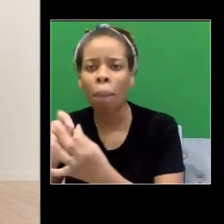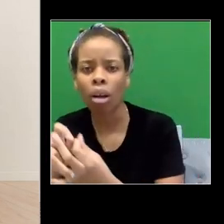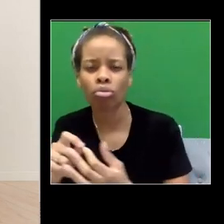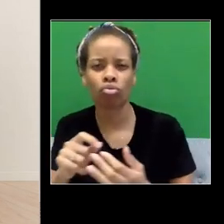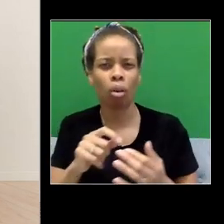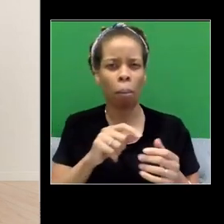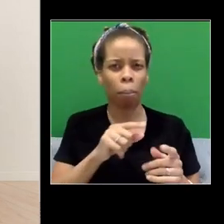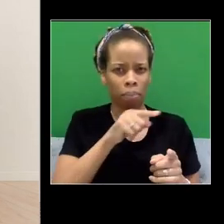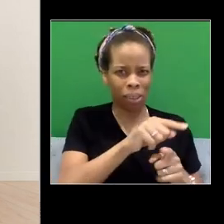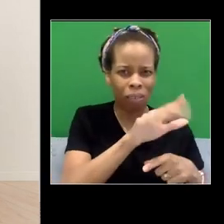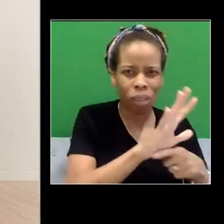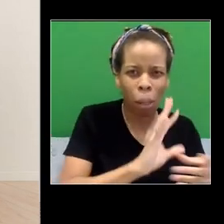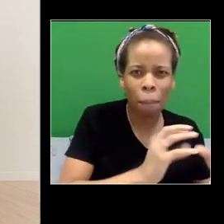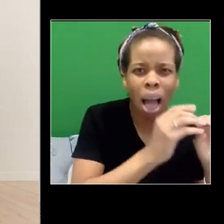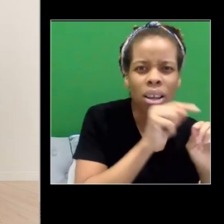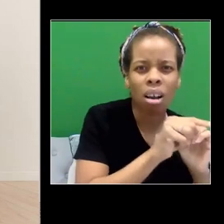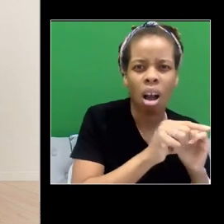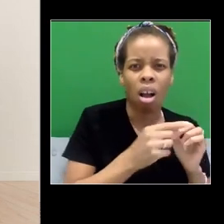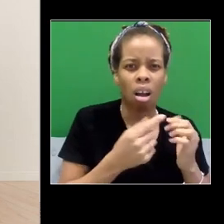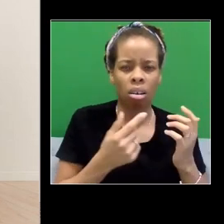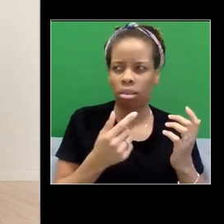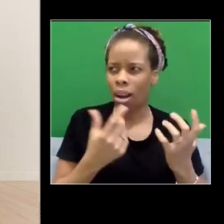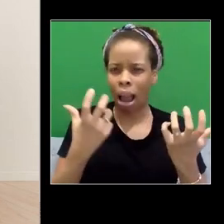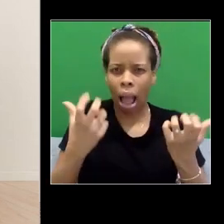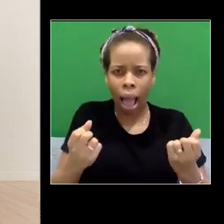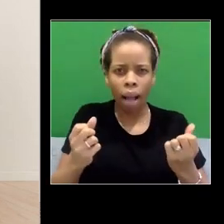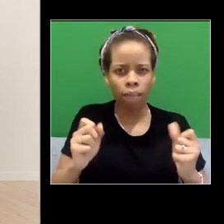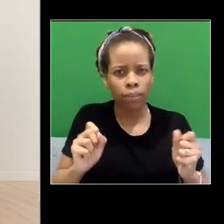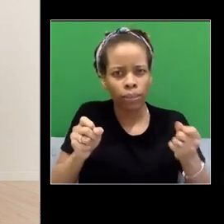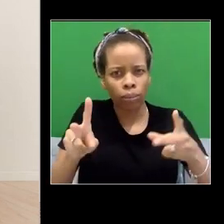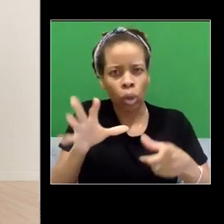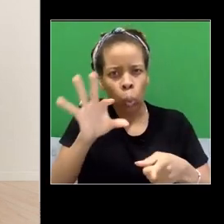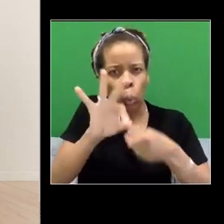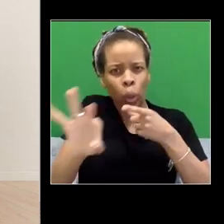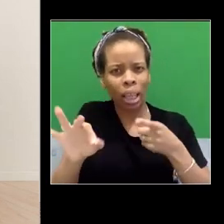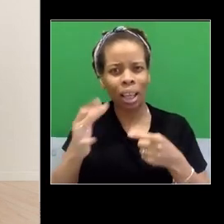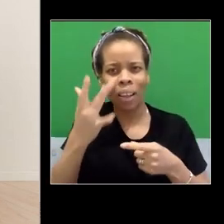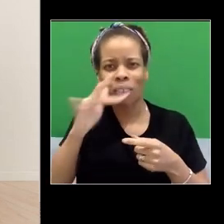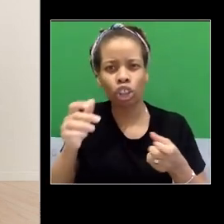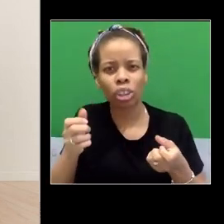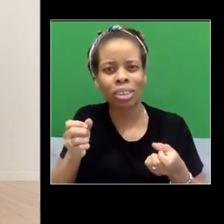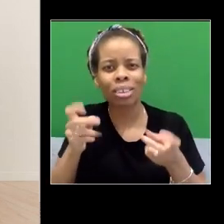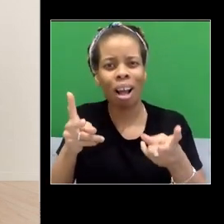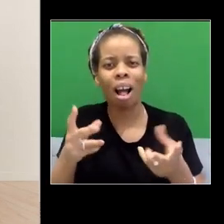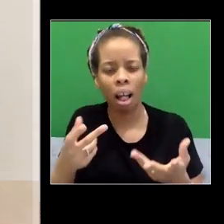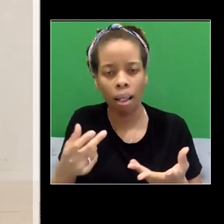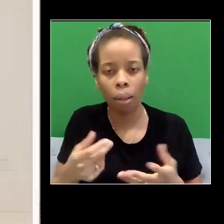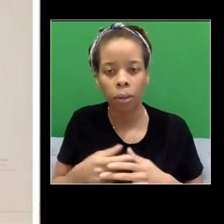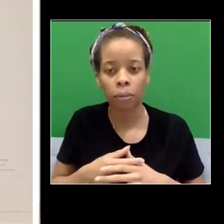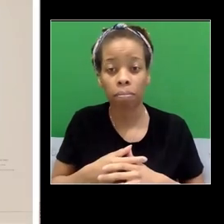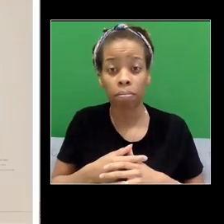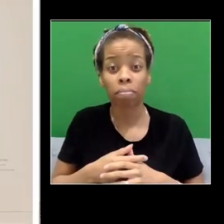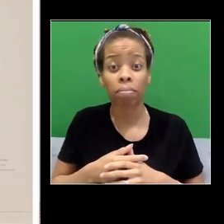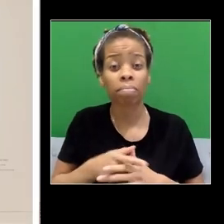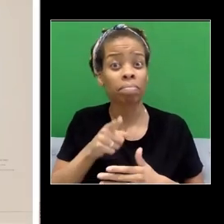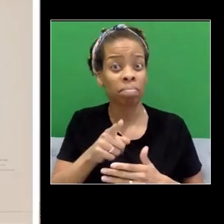certain mode of fiction or narrative use. That then comes up in your writing.